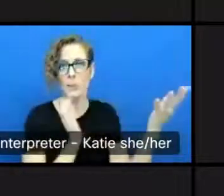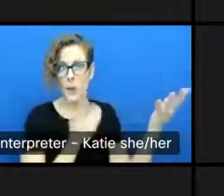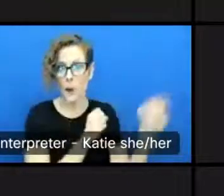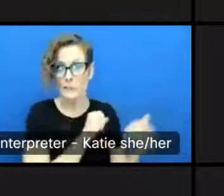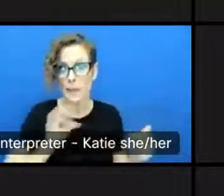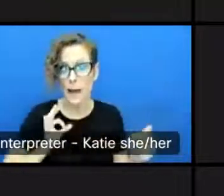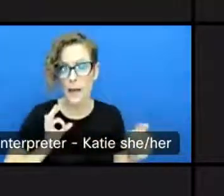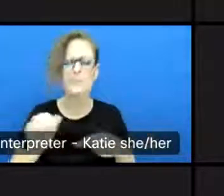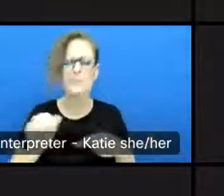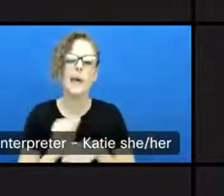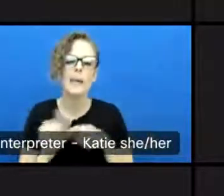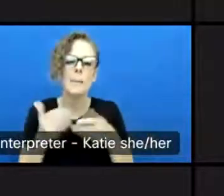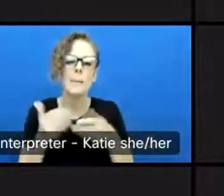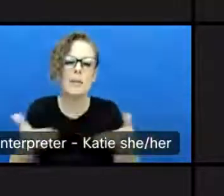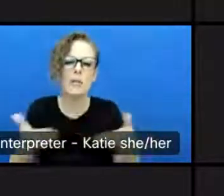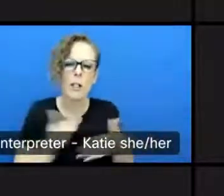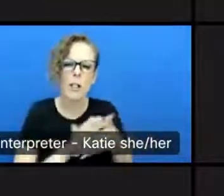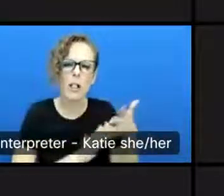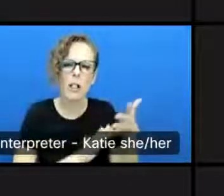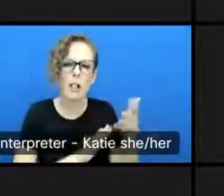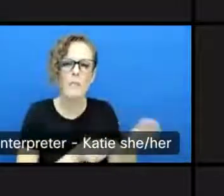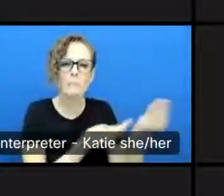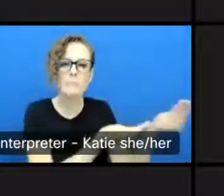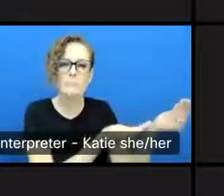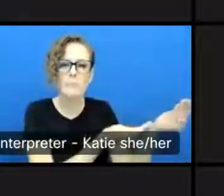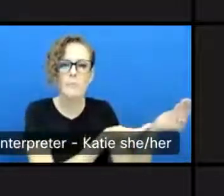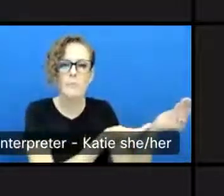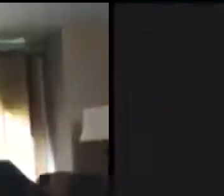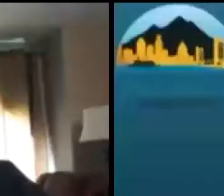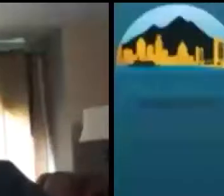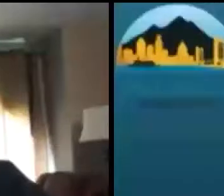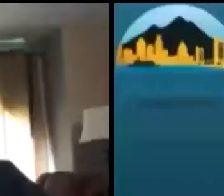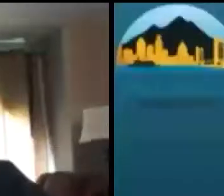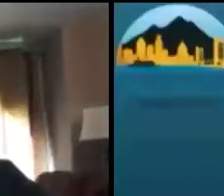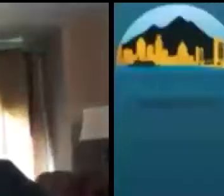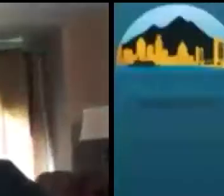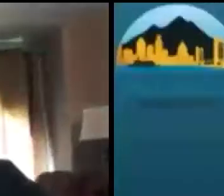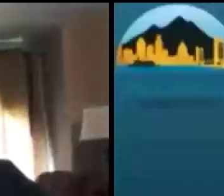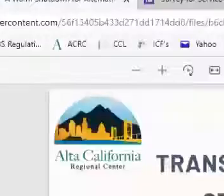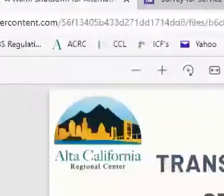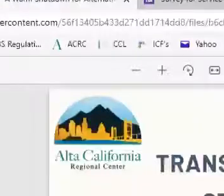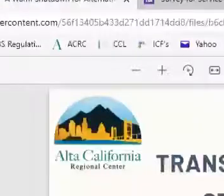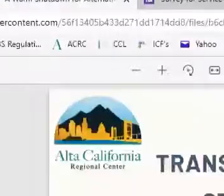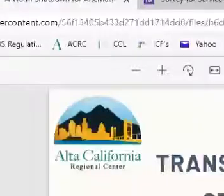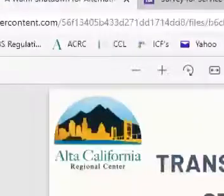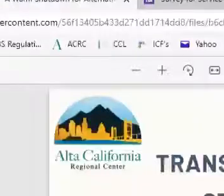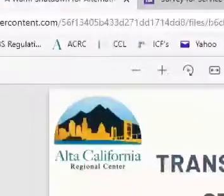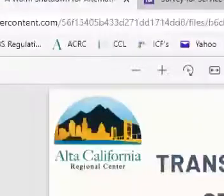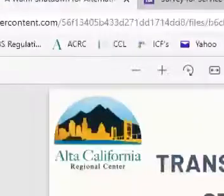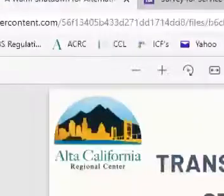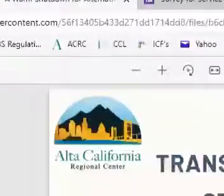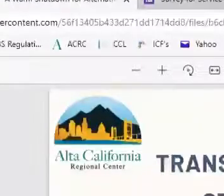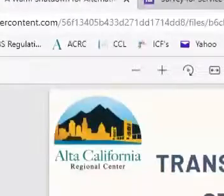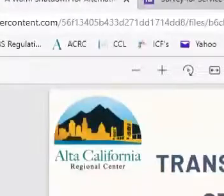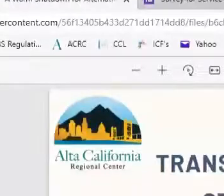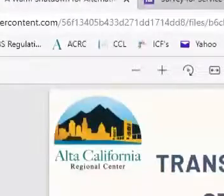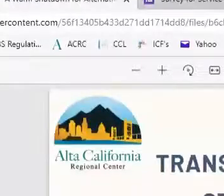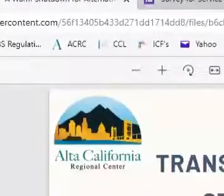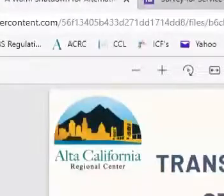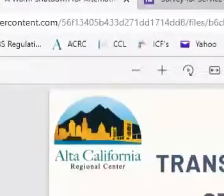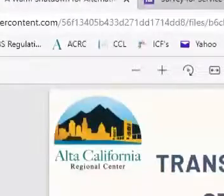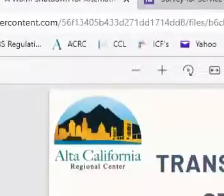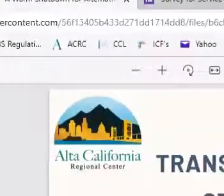at like 5 or 6. But regardless, it's not really intended for this group because we talk to you guys constantly about the end of alternative services. Instead,